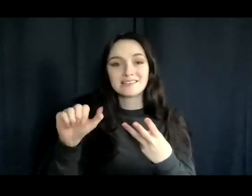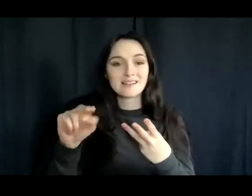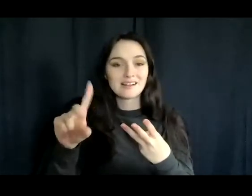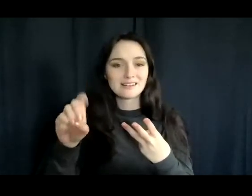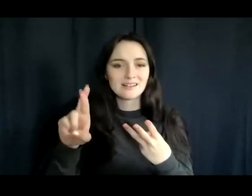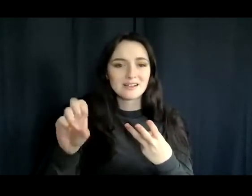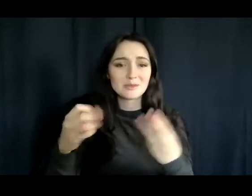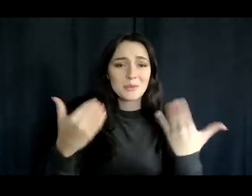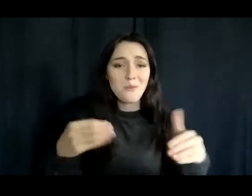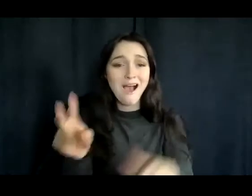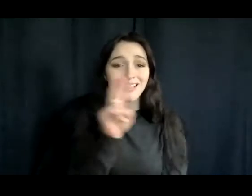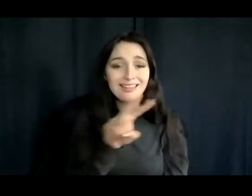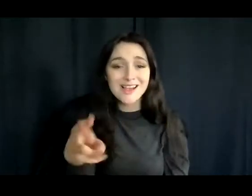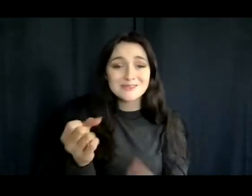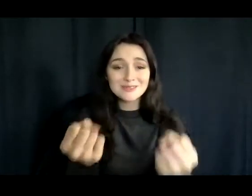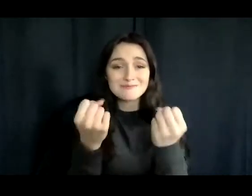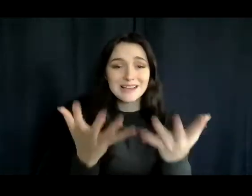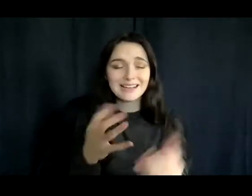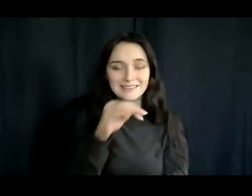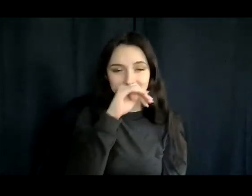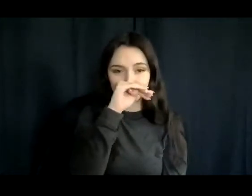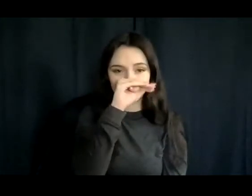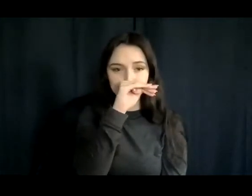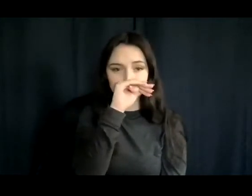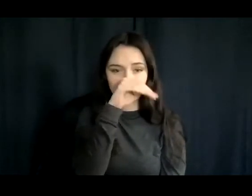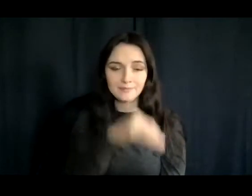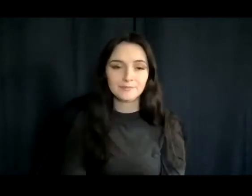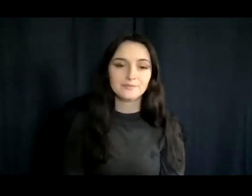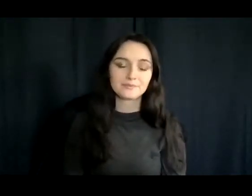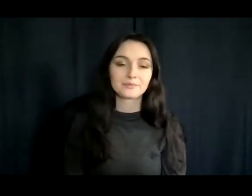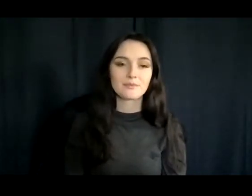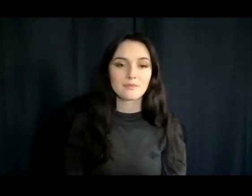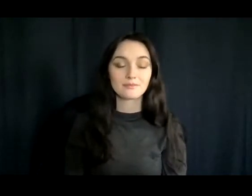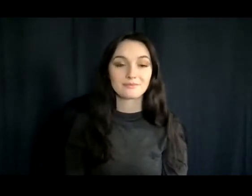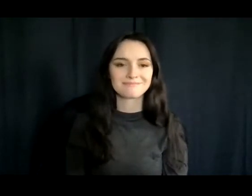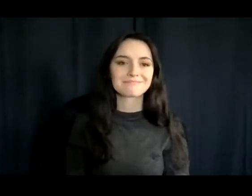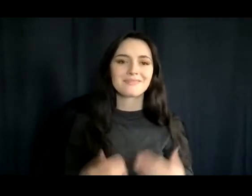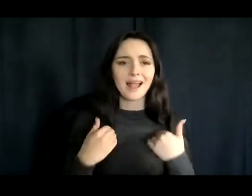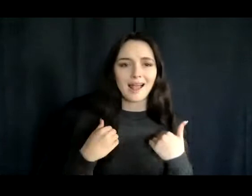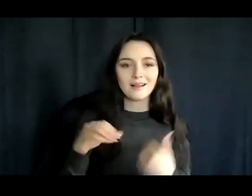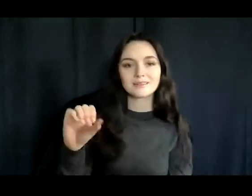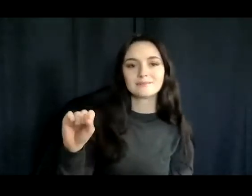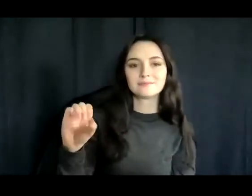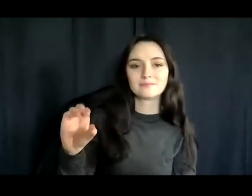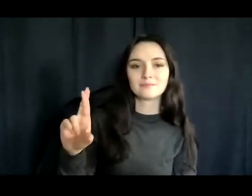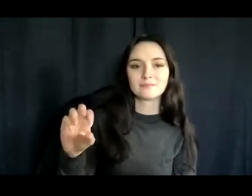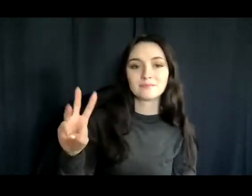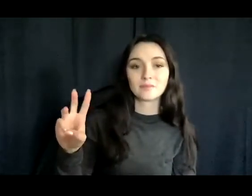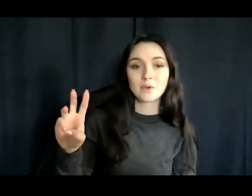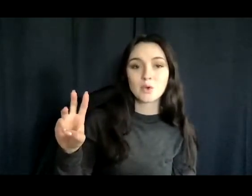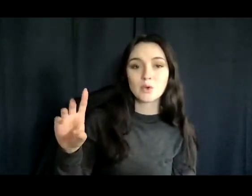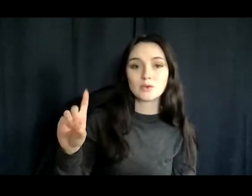all out. Here's all your hand tools. You've got everything from screwdrivers